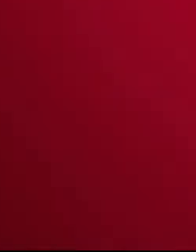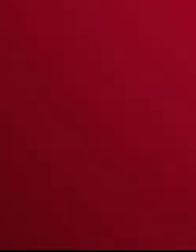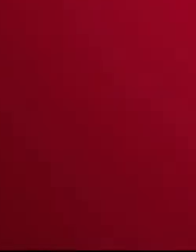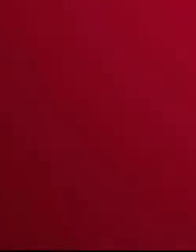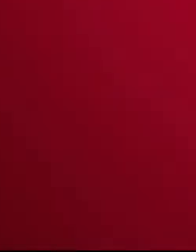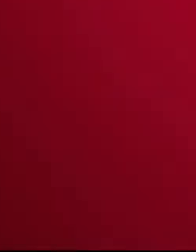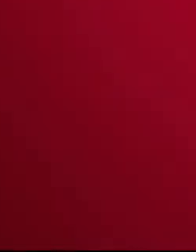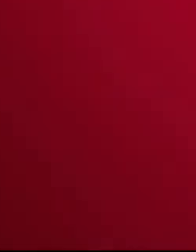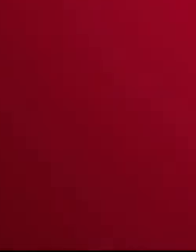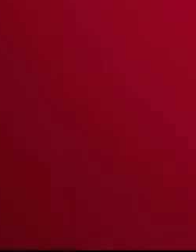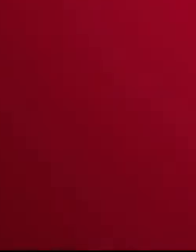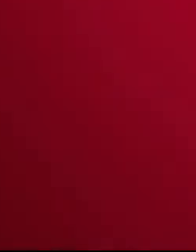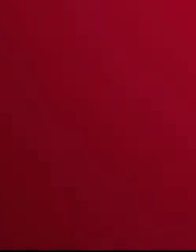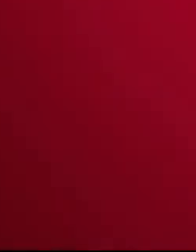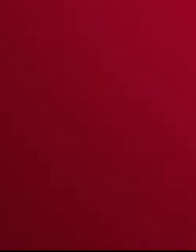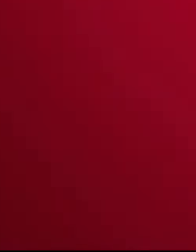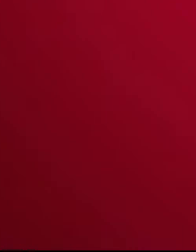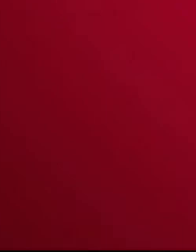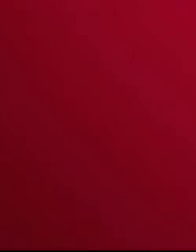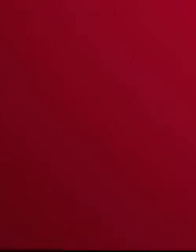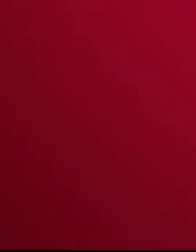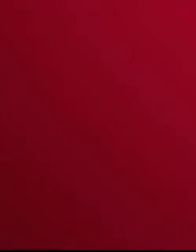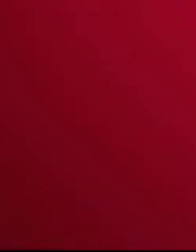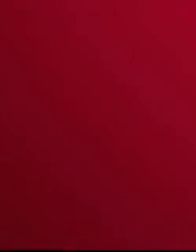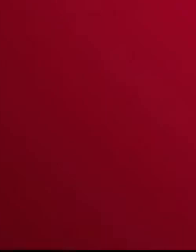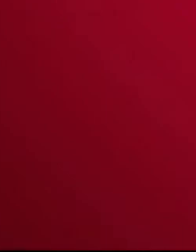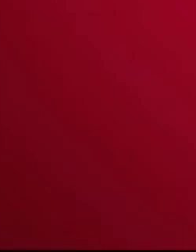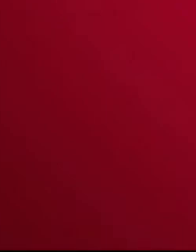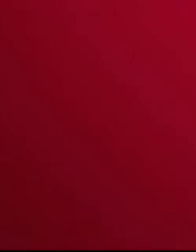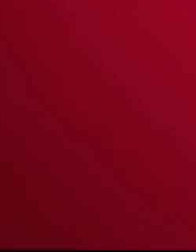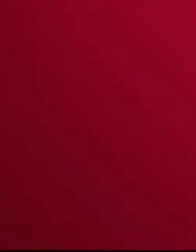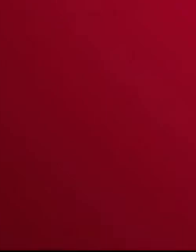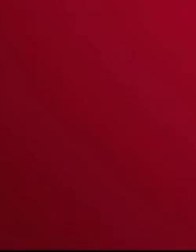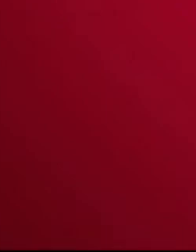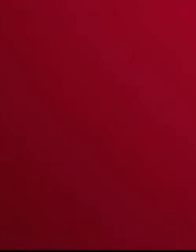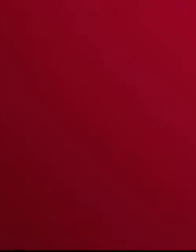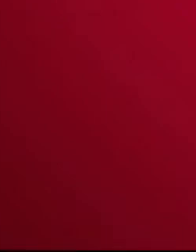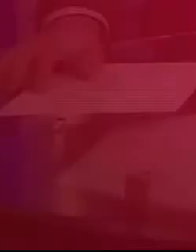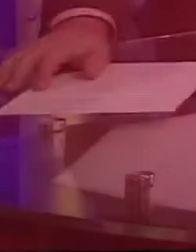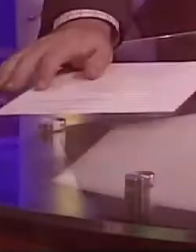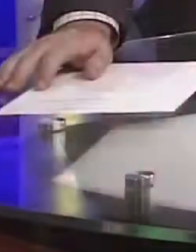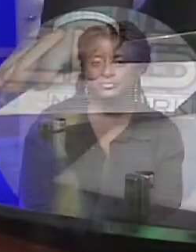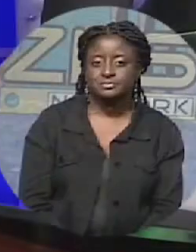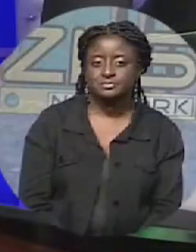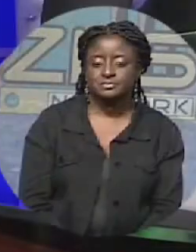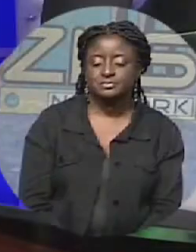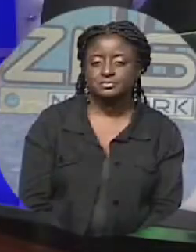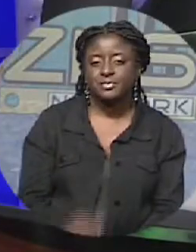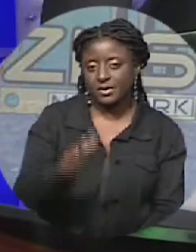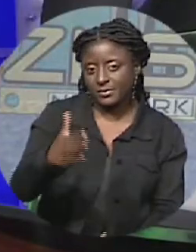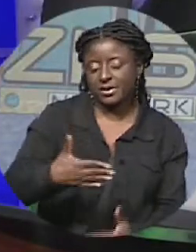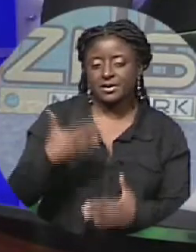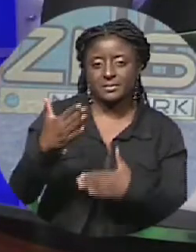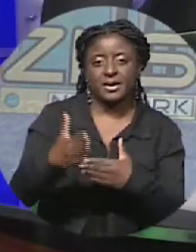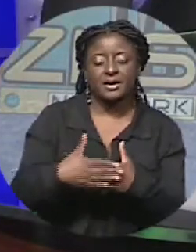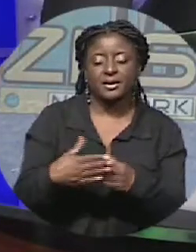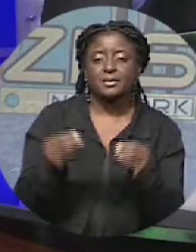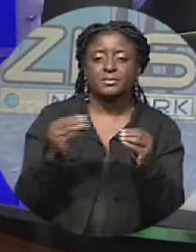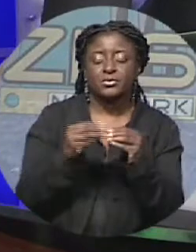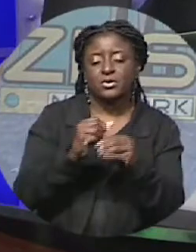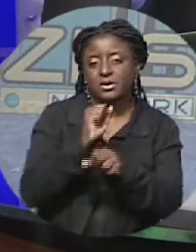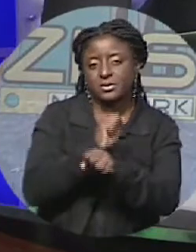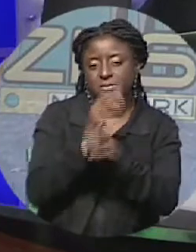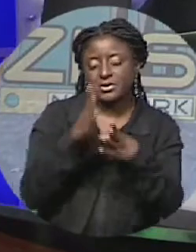This portion of the news brought to you by McDonald's. McDonald's, I'm loving it. Welcome back. More employees